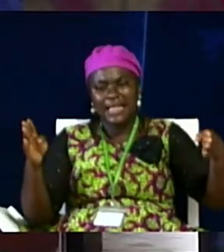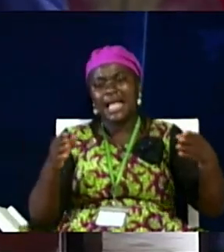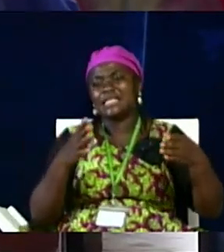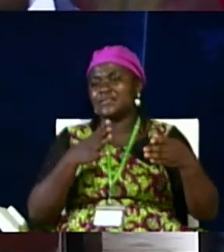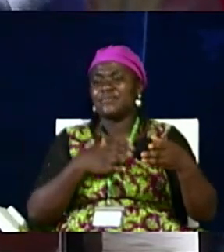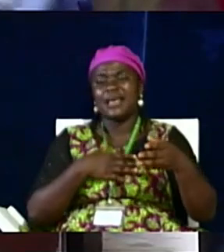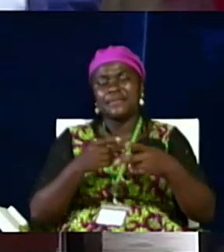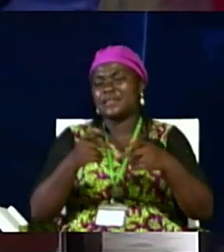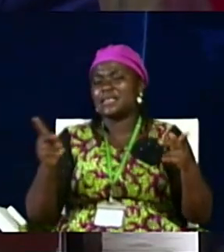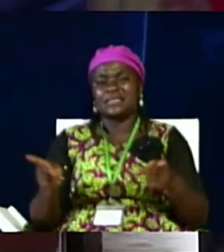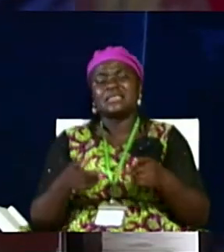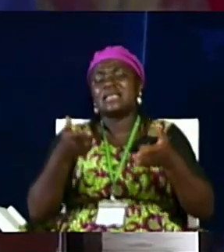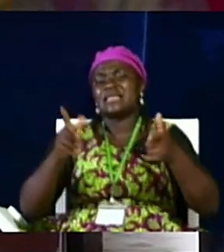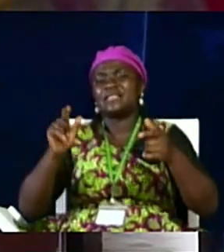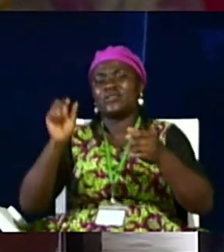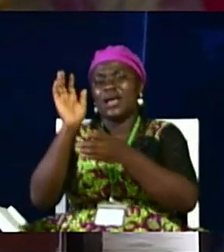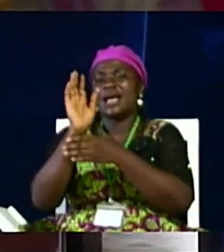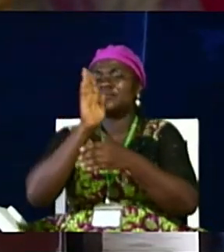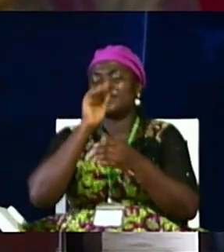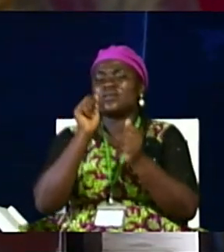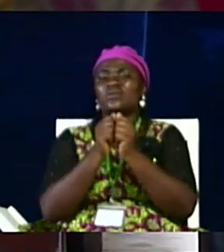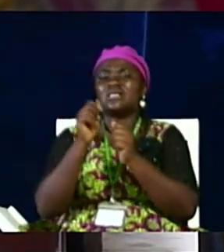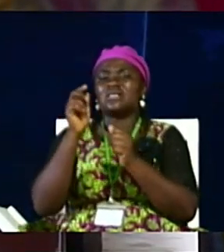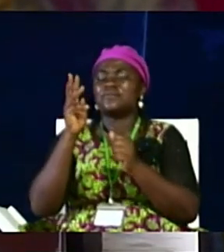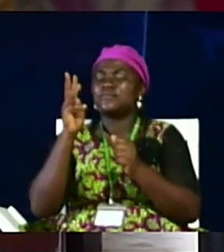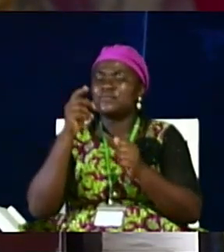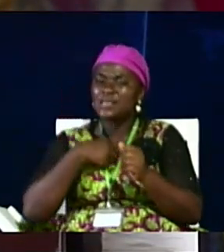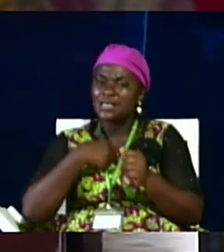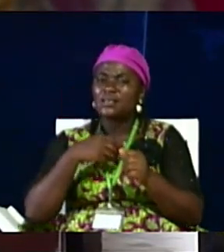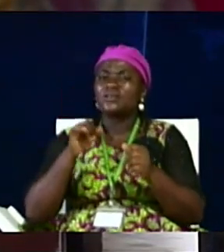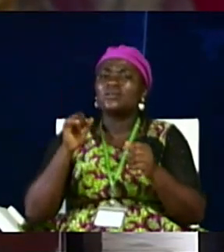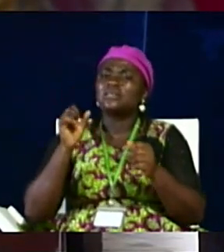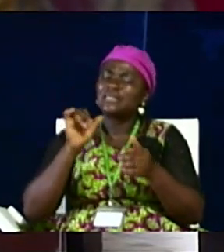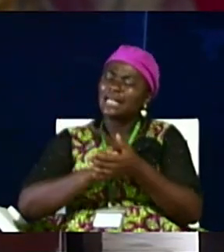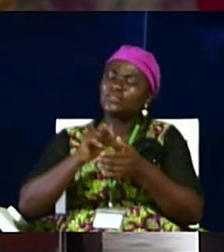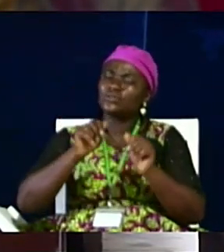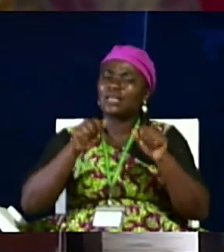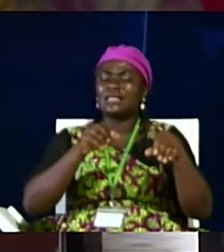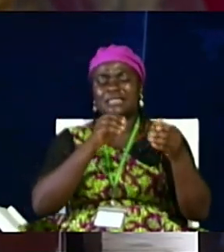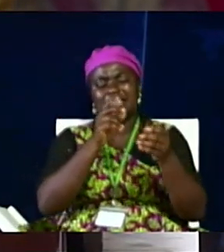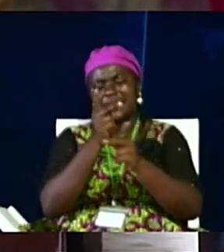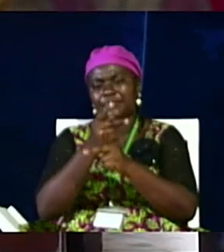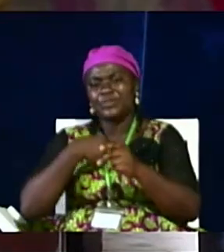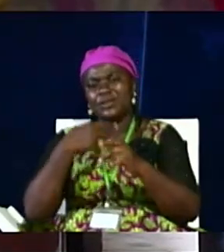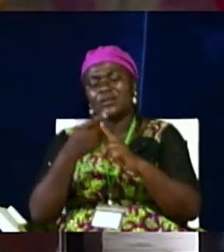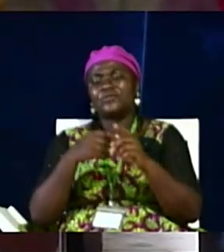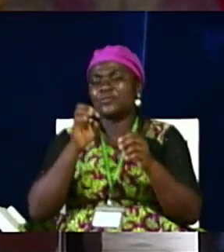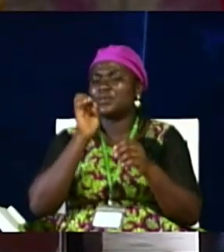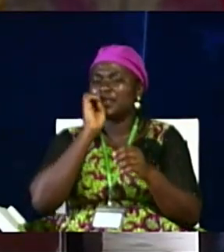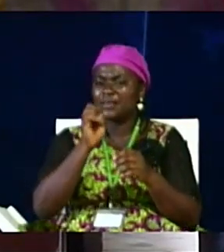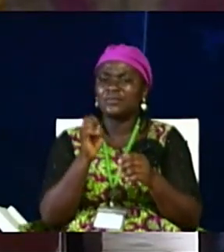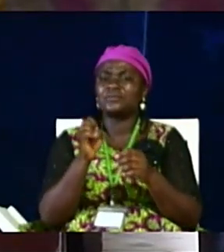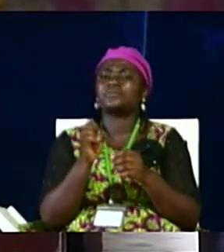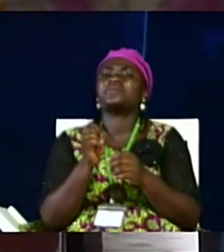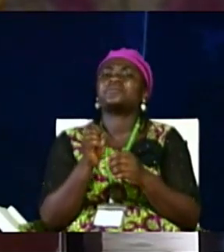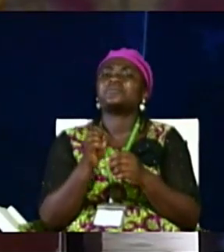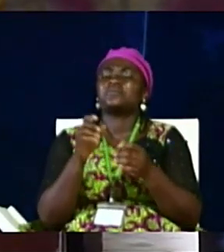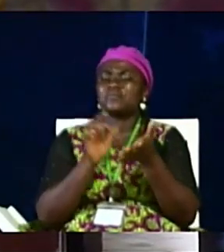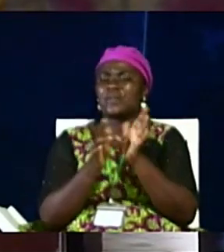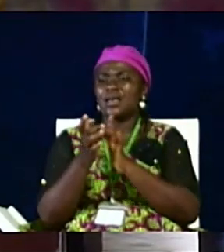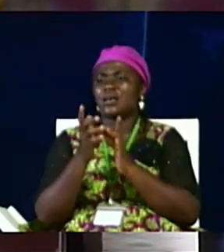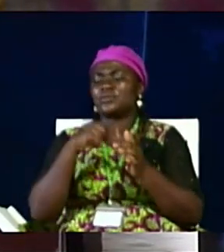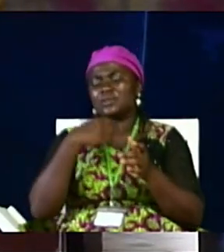your hand be with me, that thou will keep me from evil, so that evil will not grip me. And the Bible tells me,